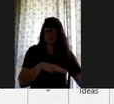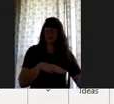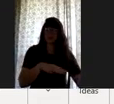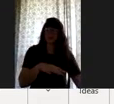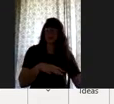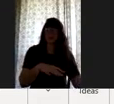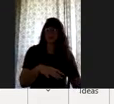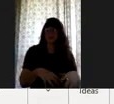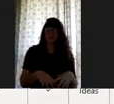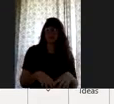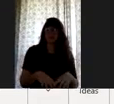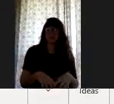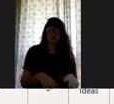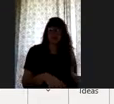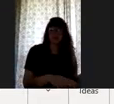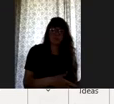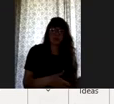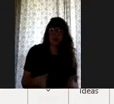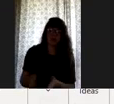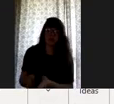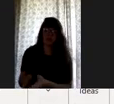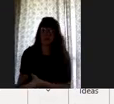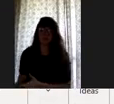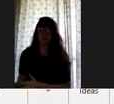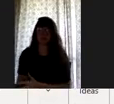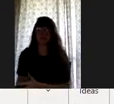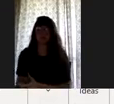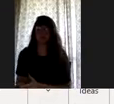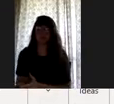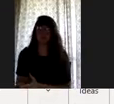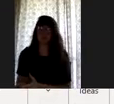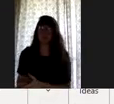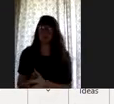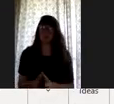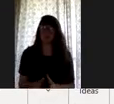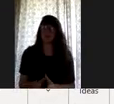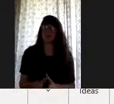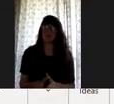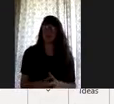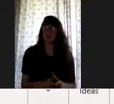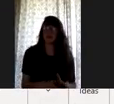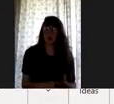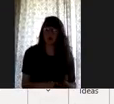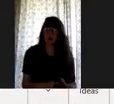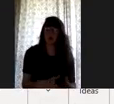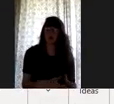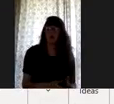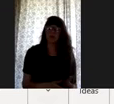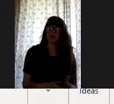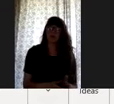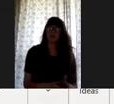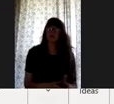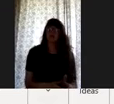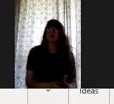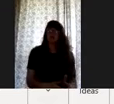right? Okay. Yeah. So by faith into this grace in which we stand, and we exalt in the hope of the glory of